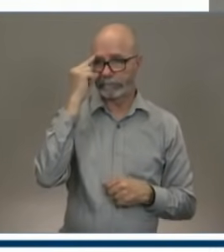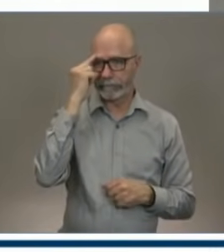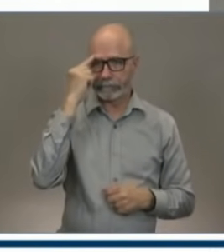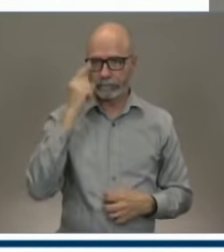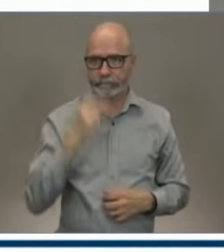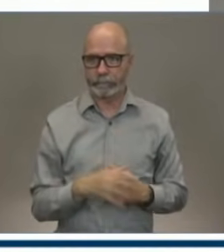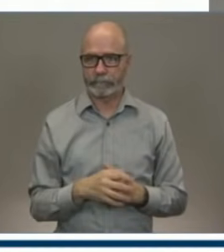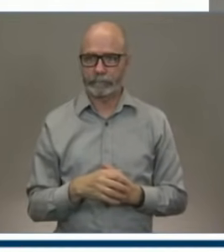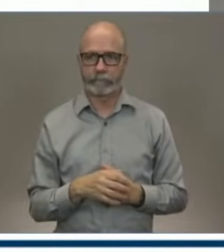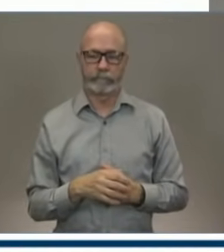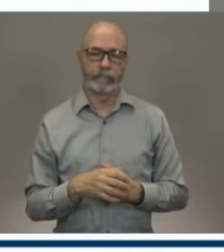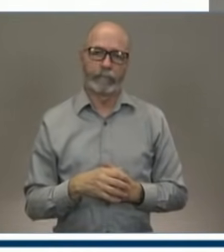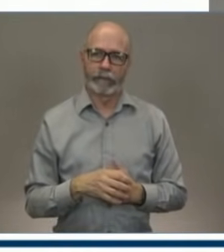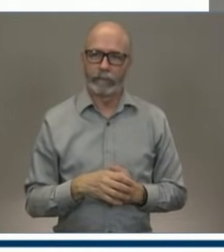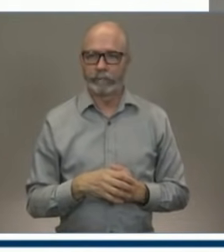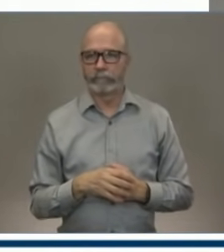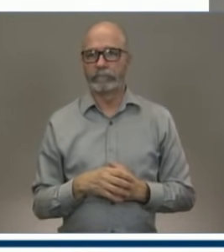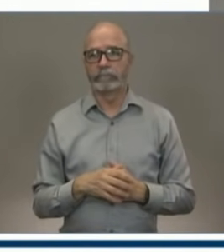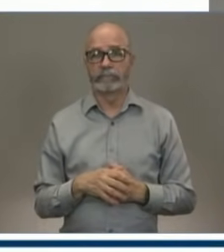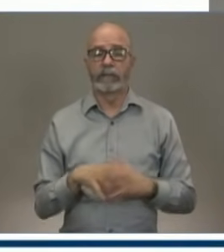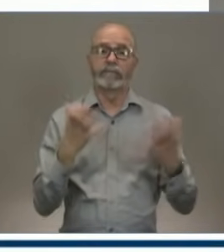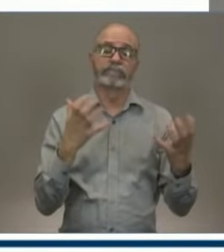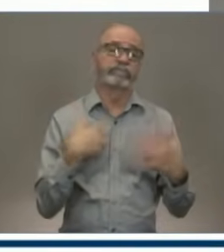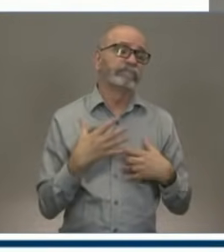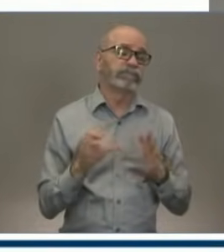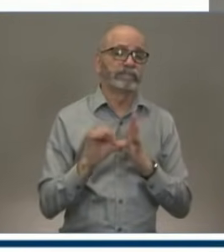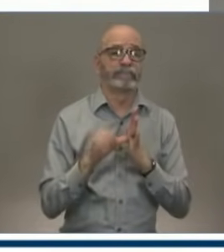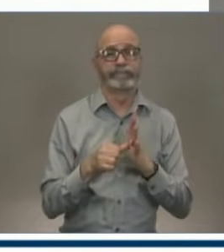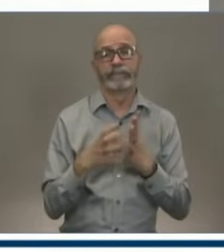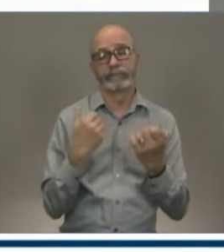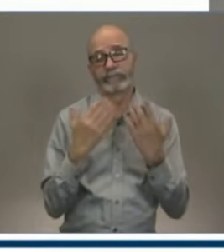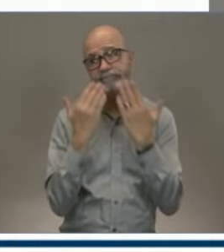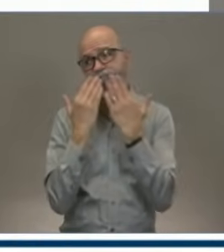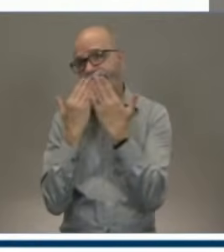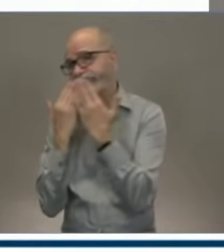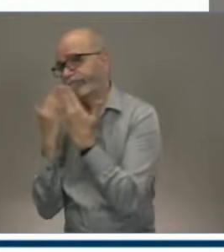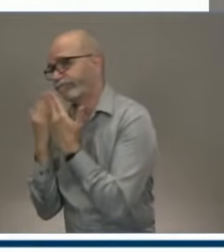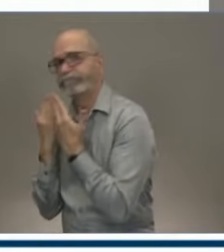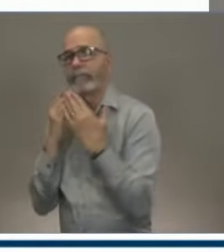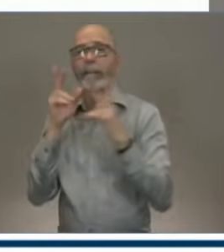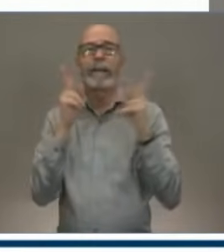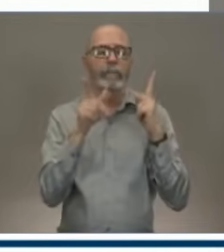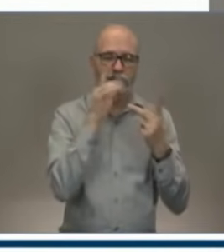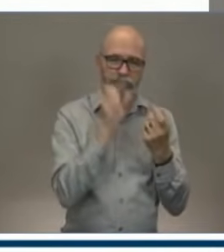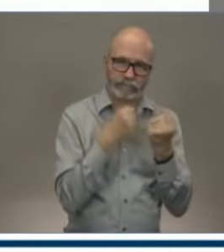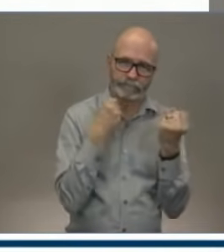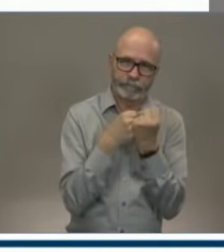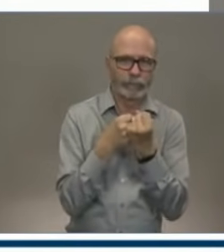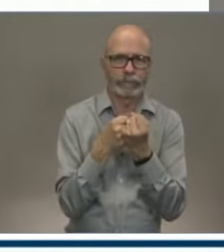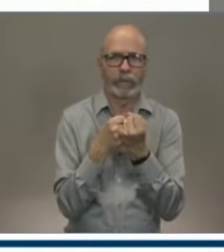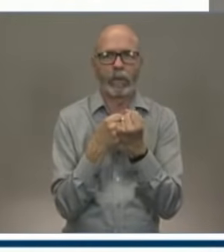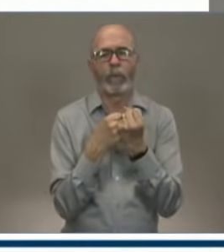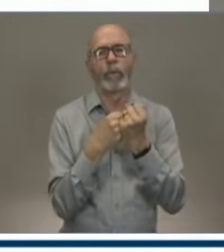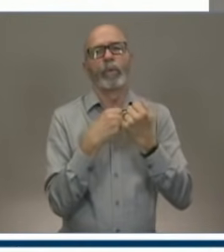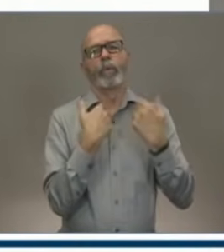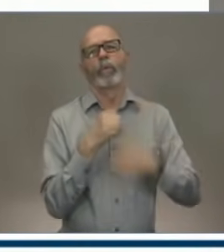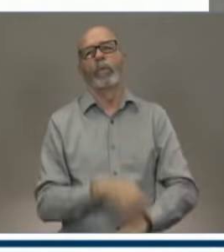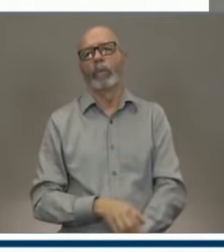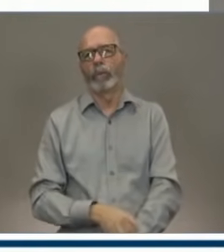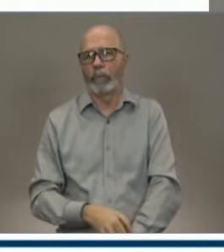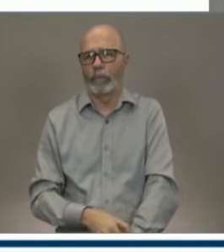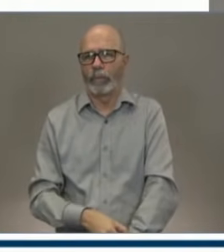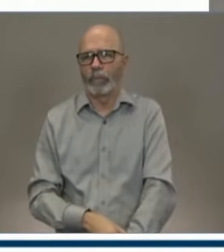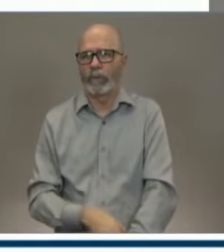and foremost, I want to thank everyone who's working to support the vaccine rollout. I've said it before, and I'll say it again. This is